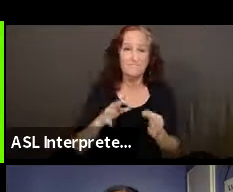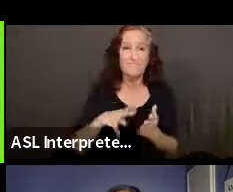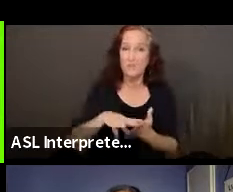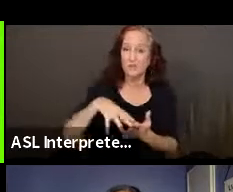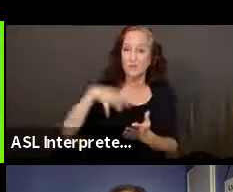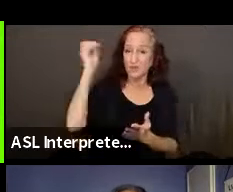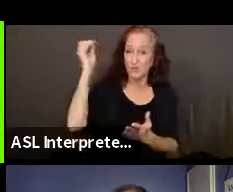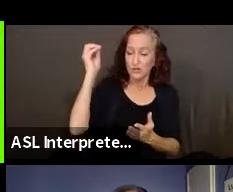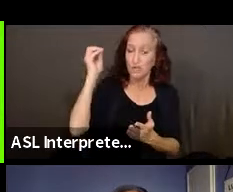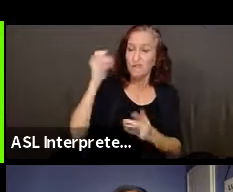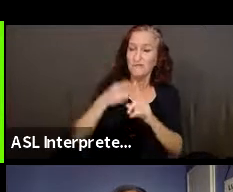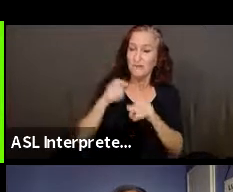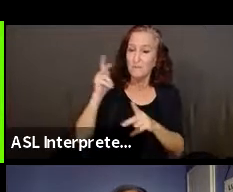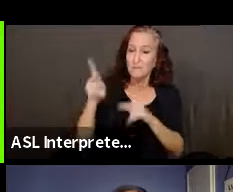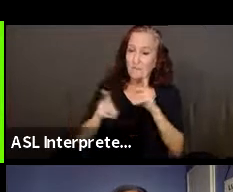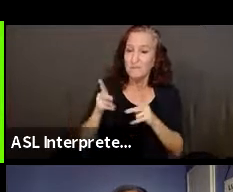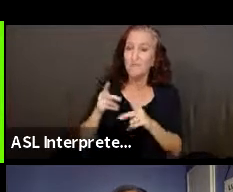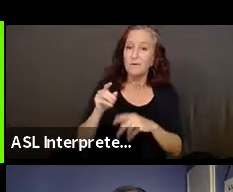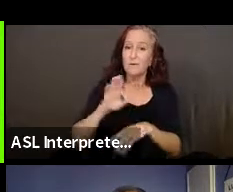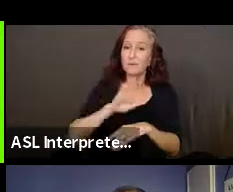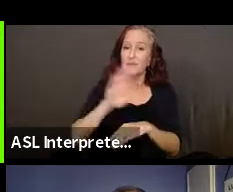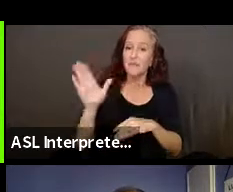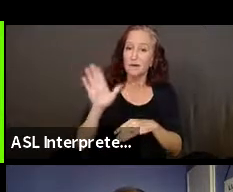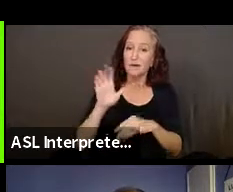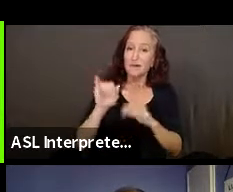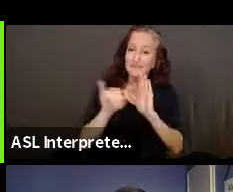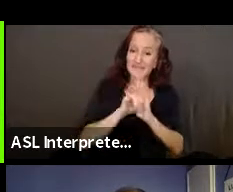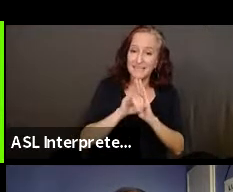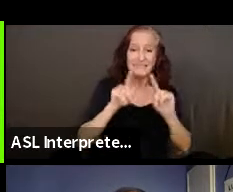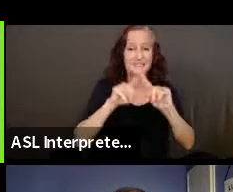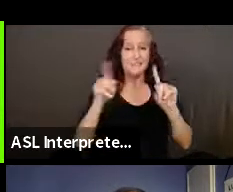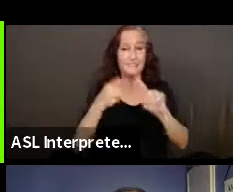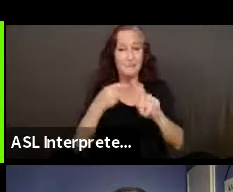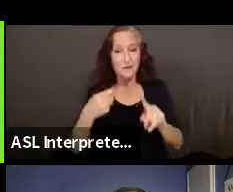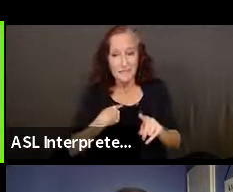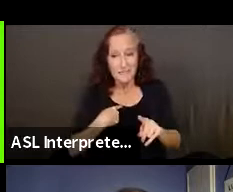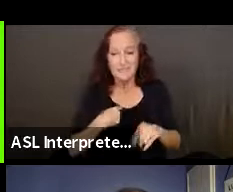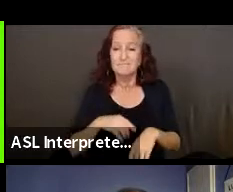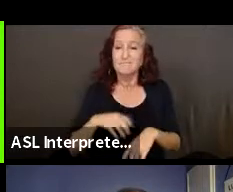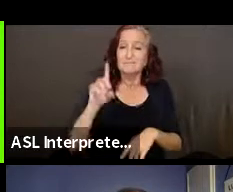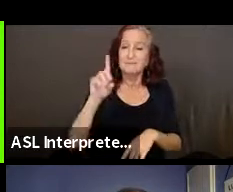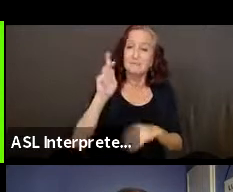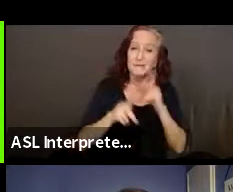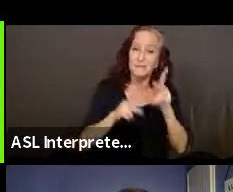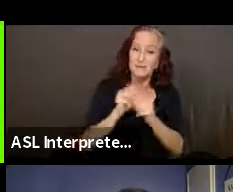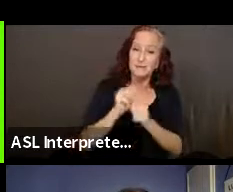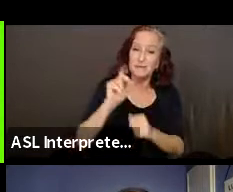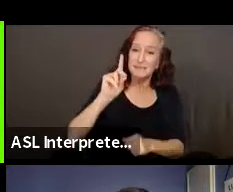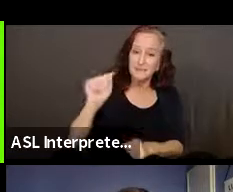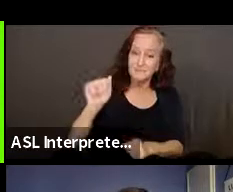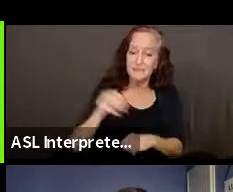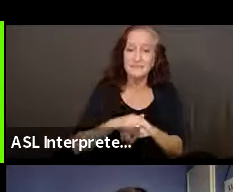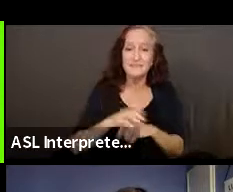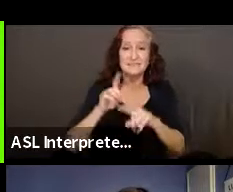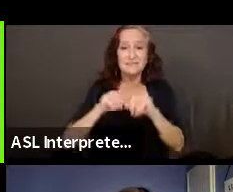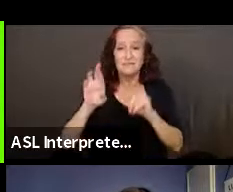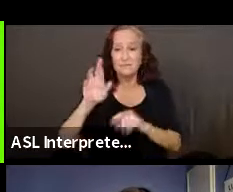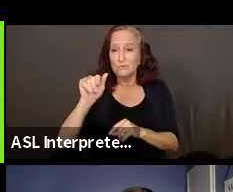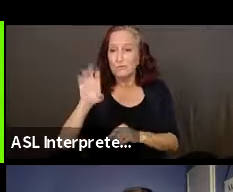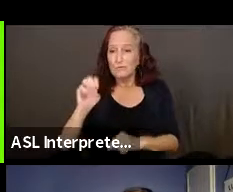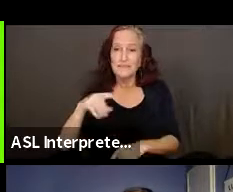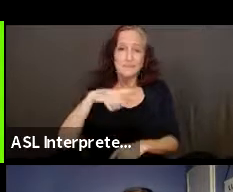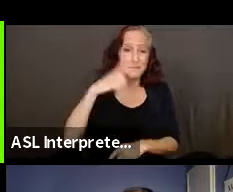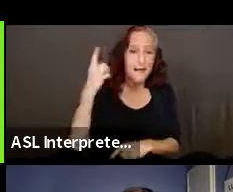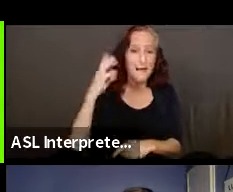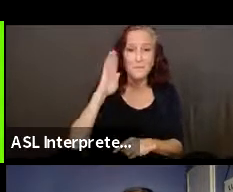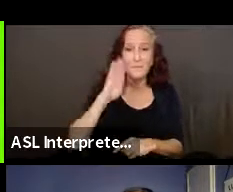from mine, especially people with disabilities, people who are Indigenous, Black, Latinx, Arab, Asian, LGBTQIA+,